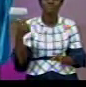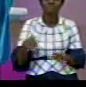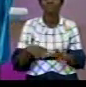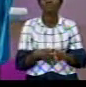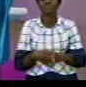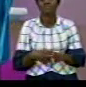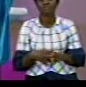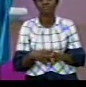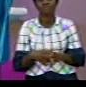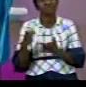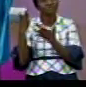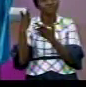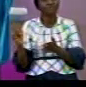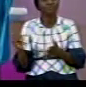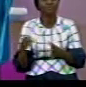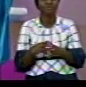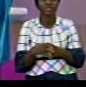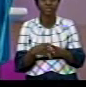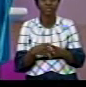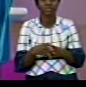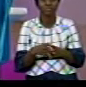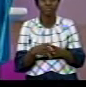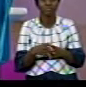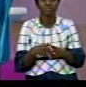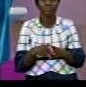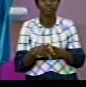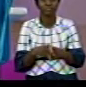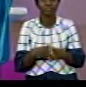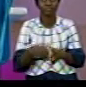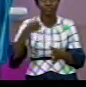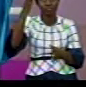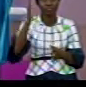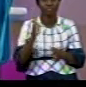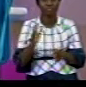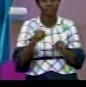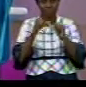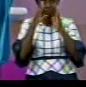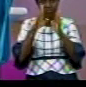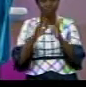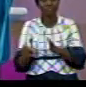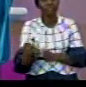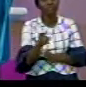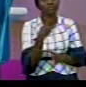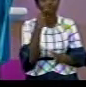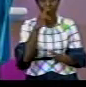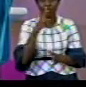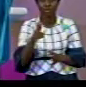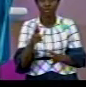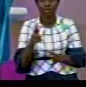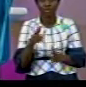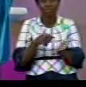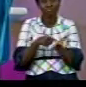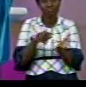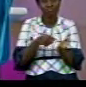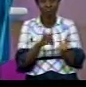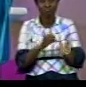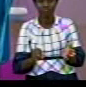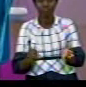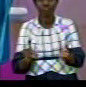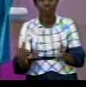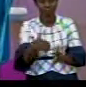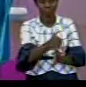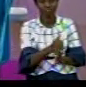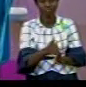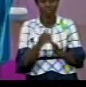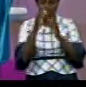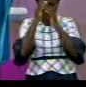we are waiting god bless those who are checking themselves and let's now begin to come out please worship the